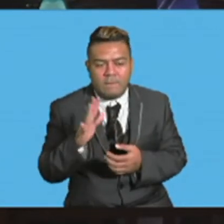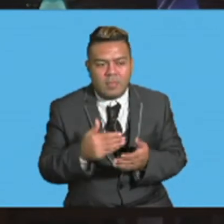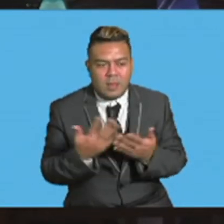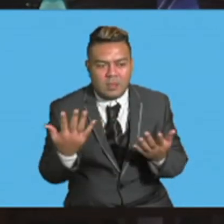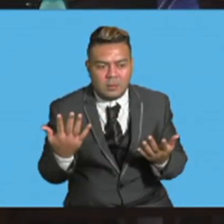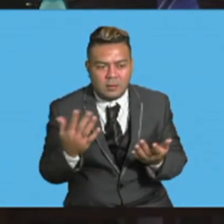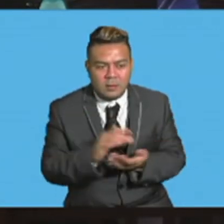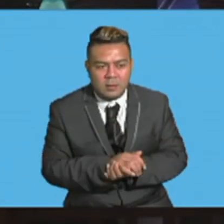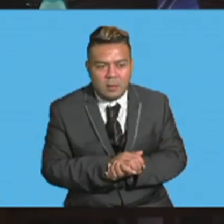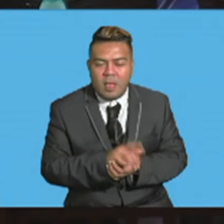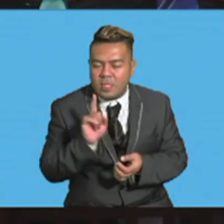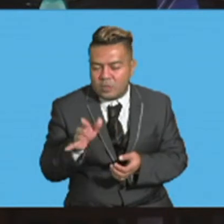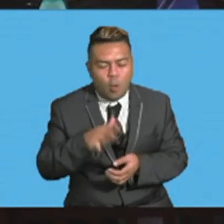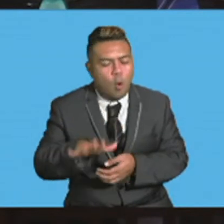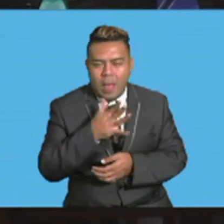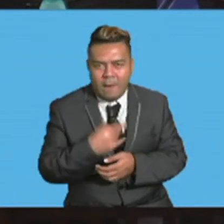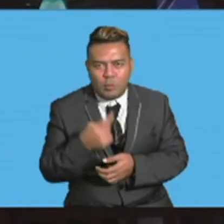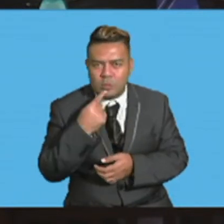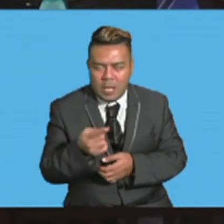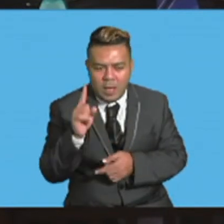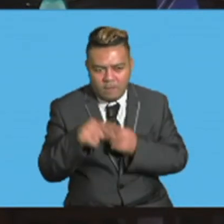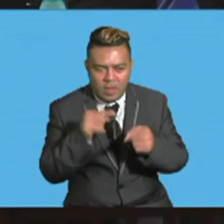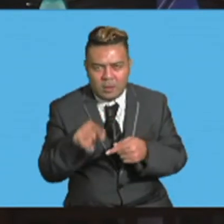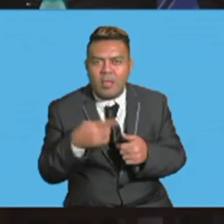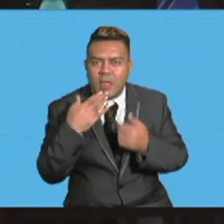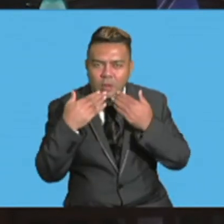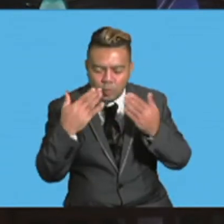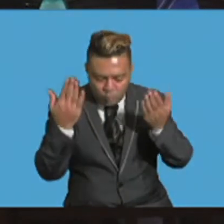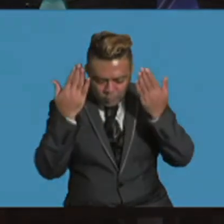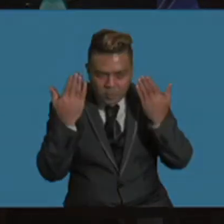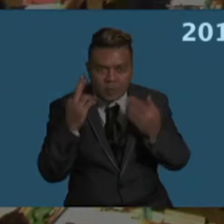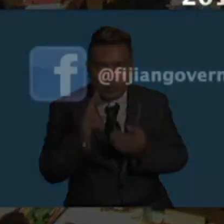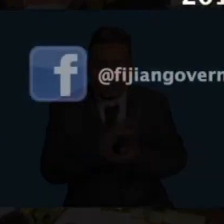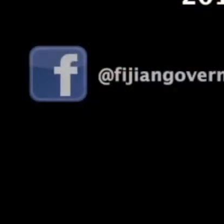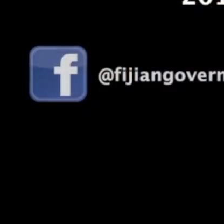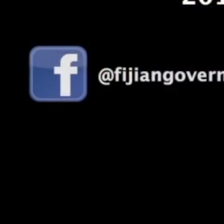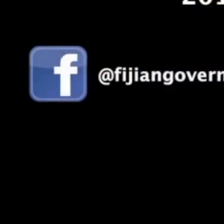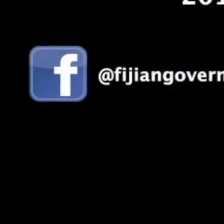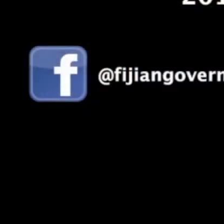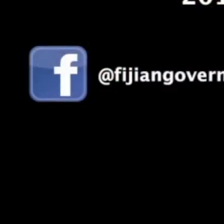So that's all I have to say for now. Thank you. Thank you.